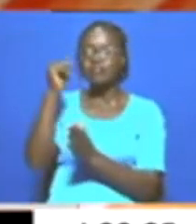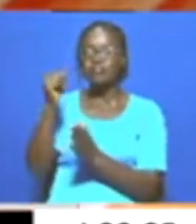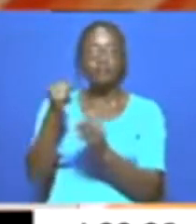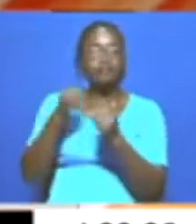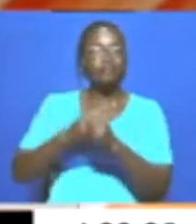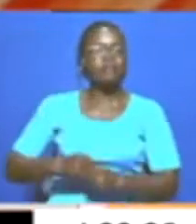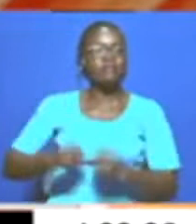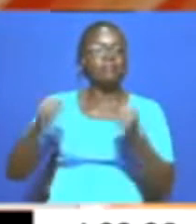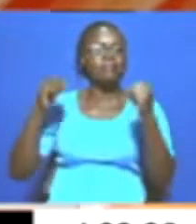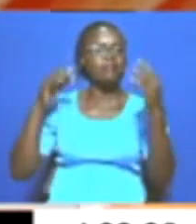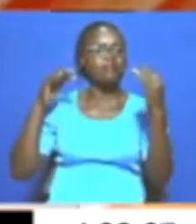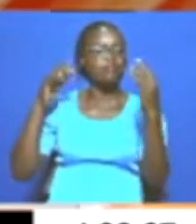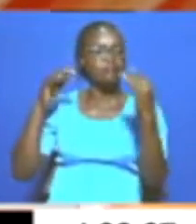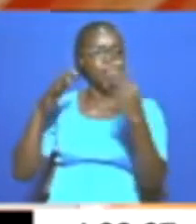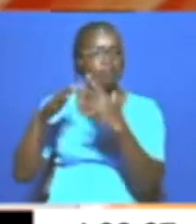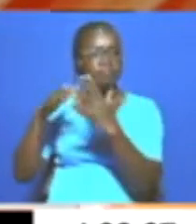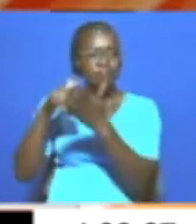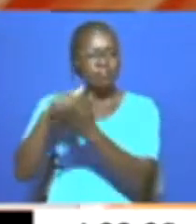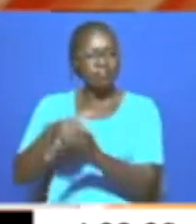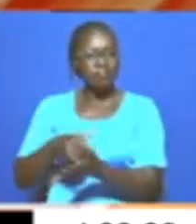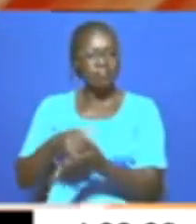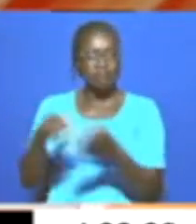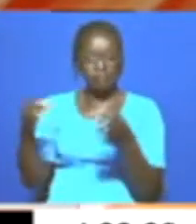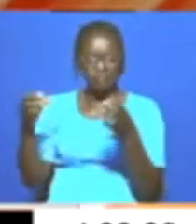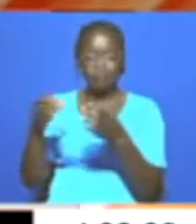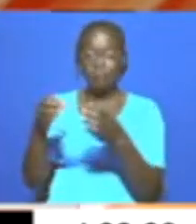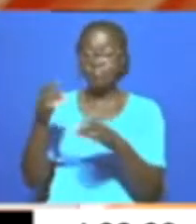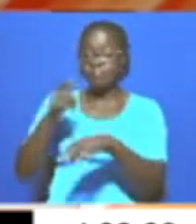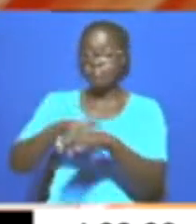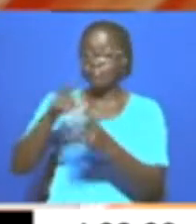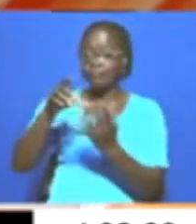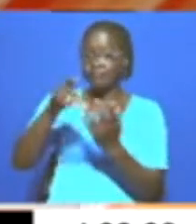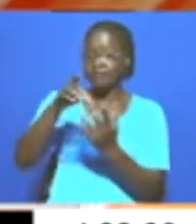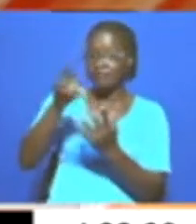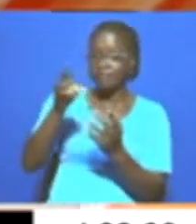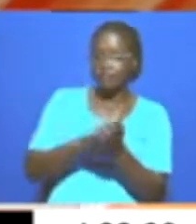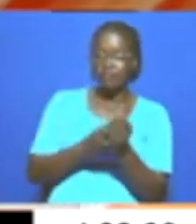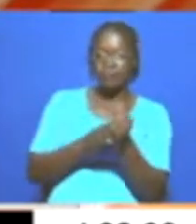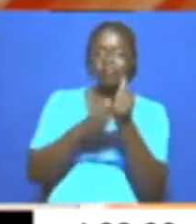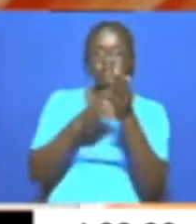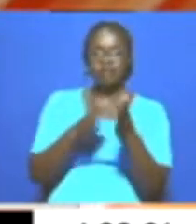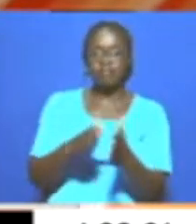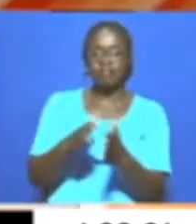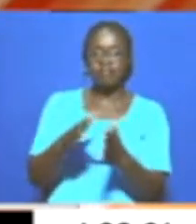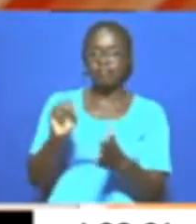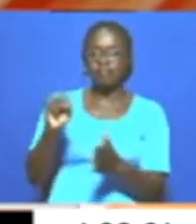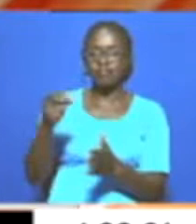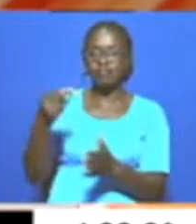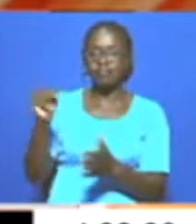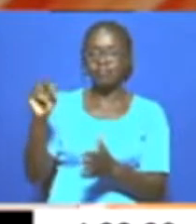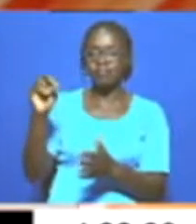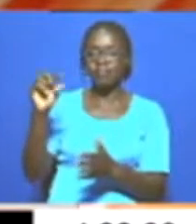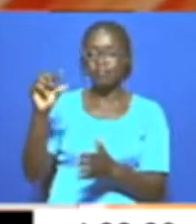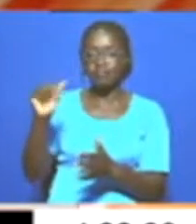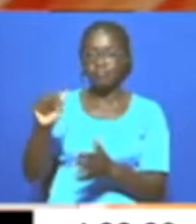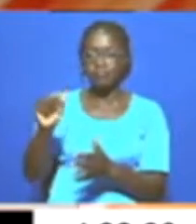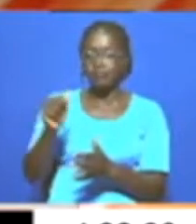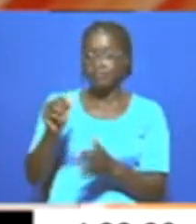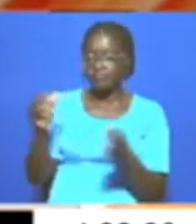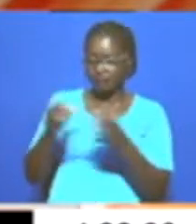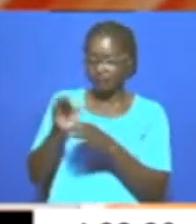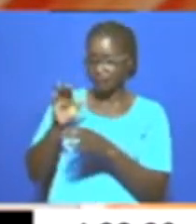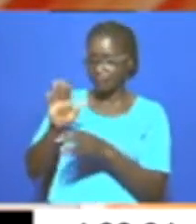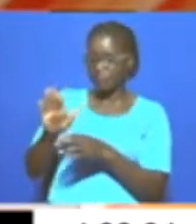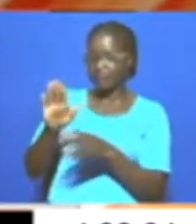battles that mar political parties during the nominations. The party leader, Gilbert Shanga, reiterated that his party will